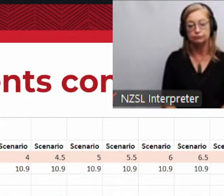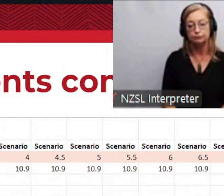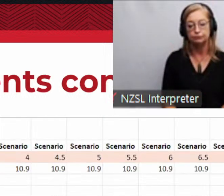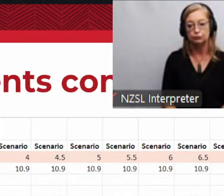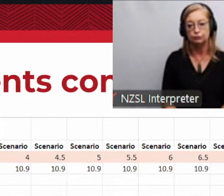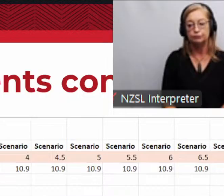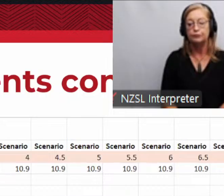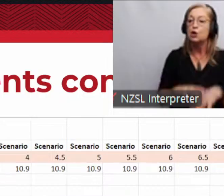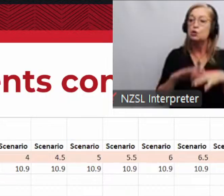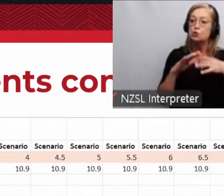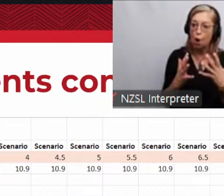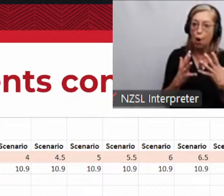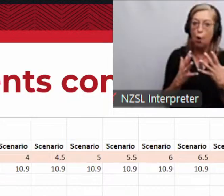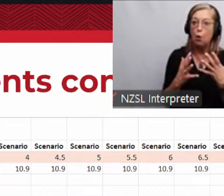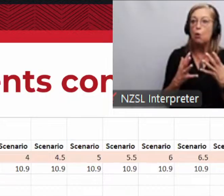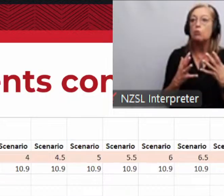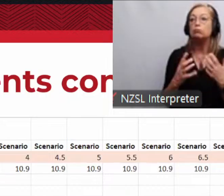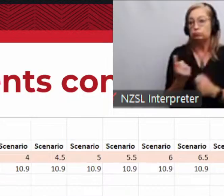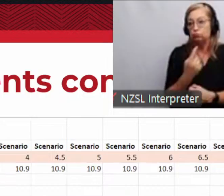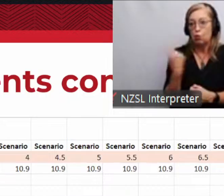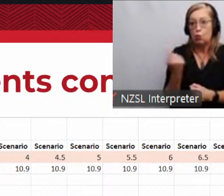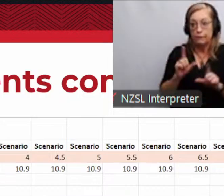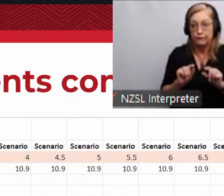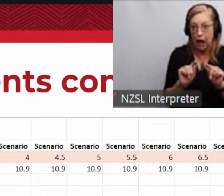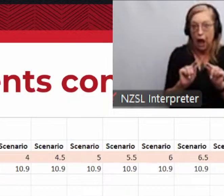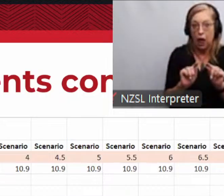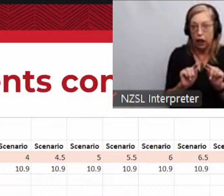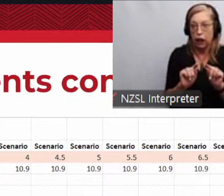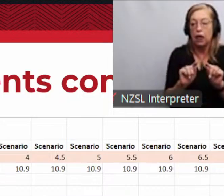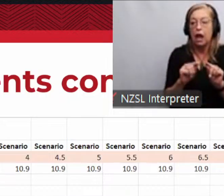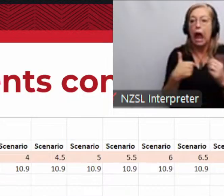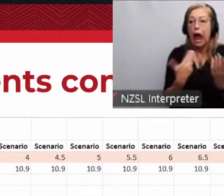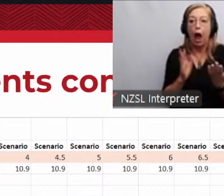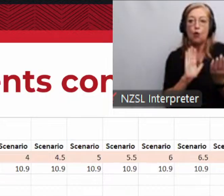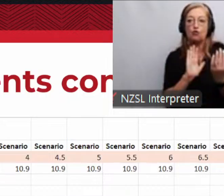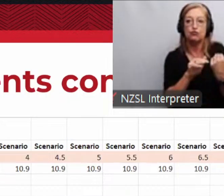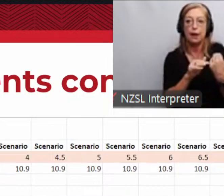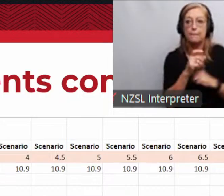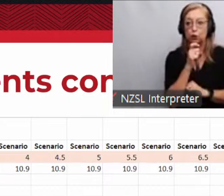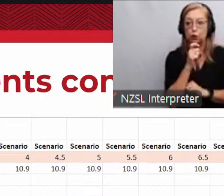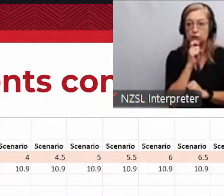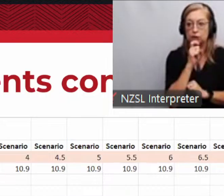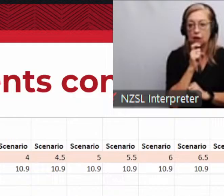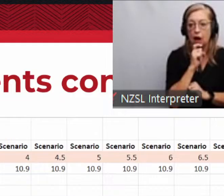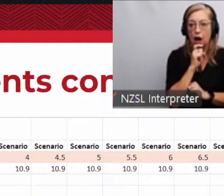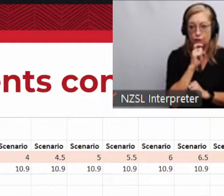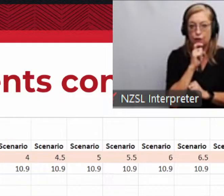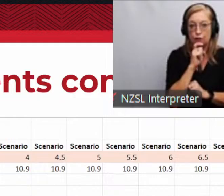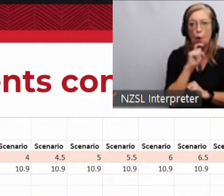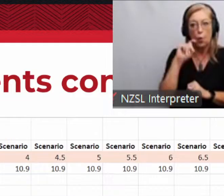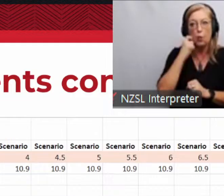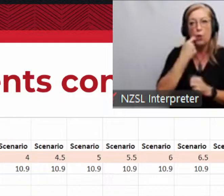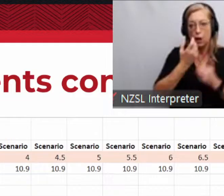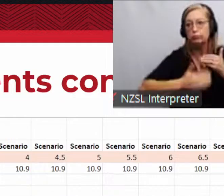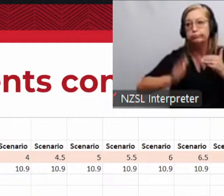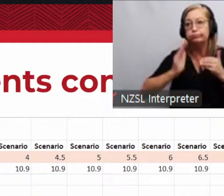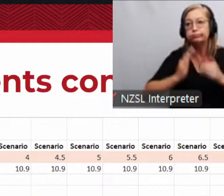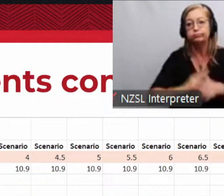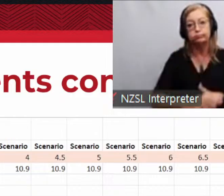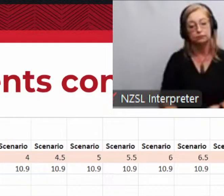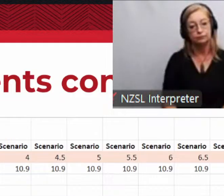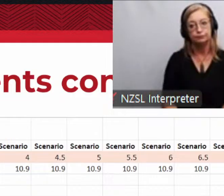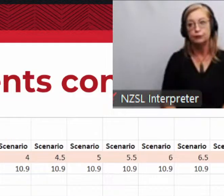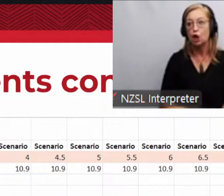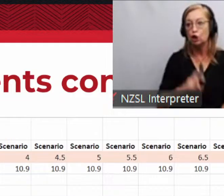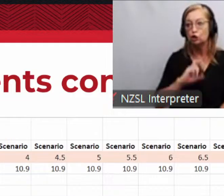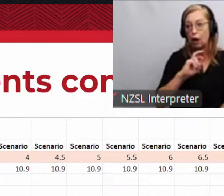So what we've done in terms of how we reimburse staff, or how we will be reimbursing staff who travel